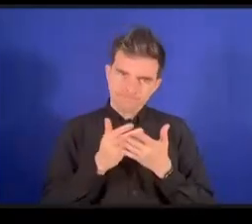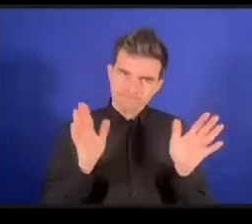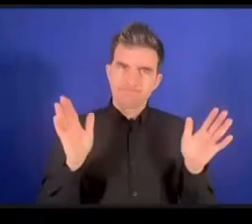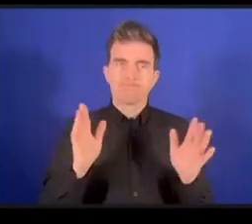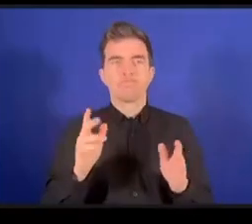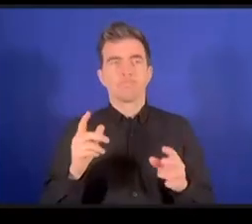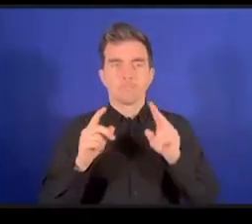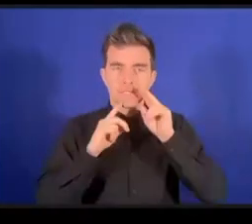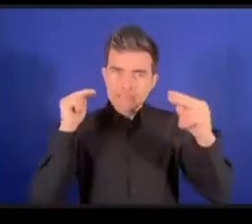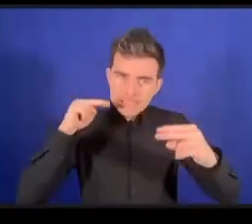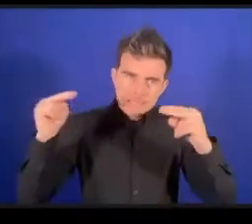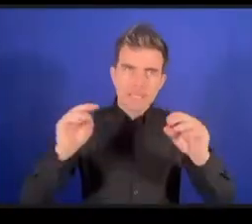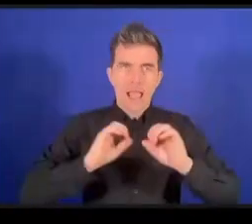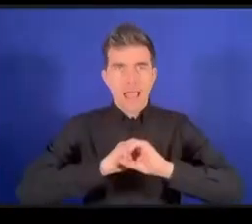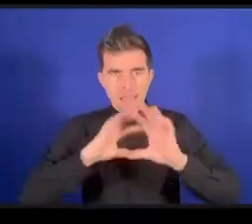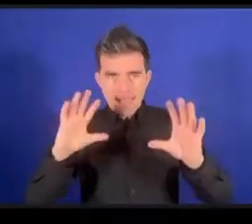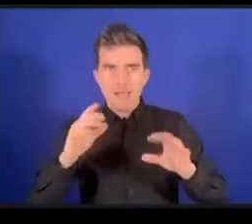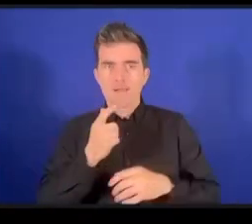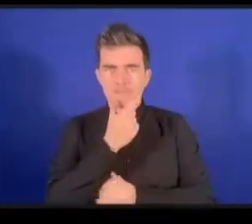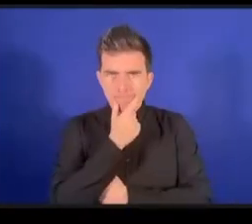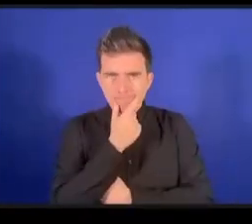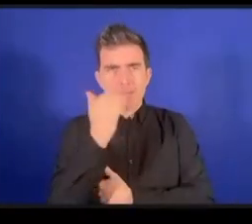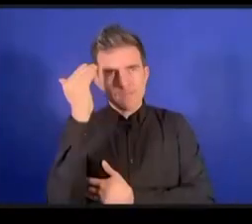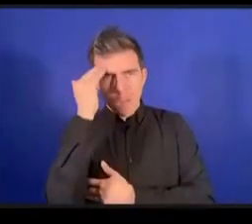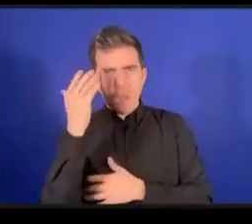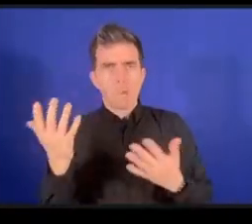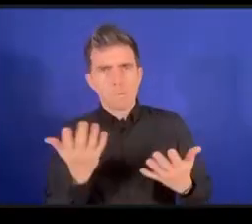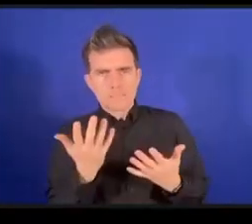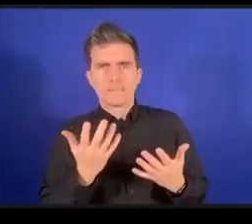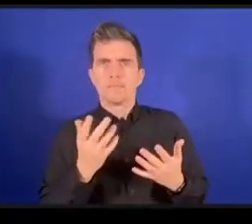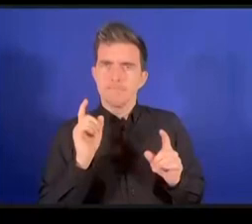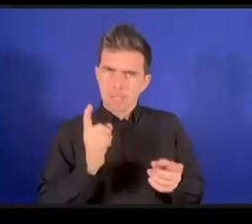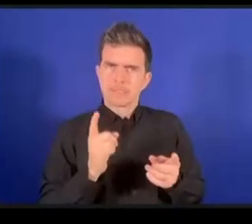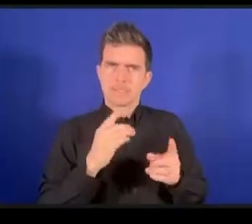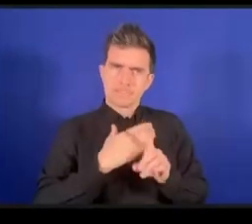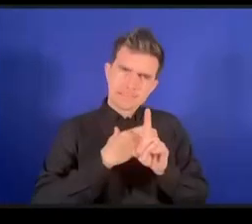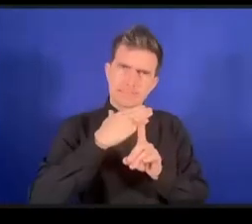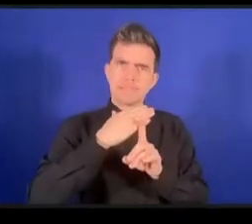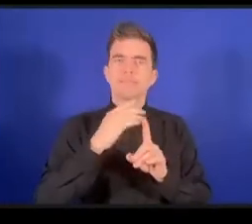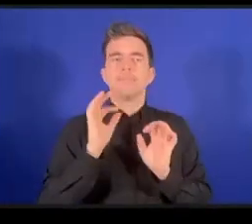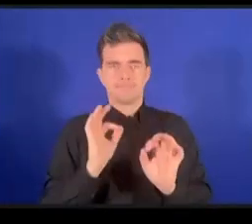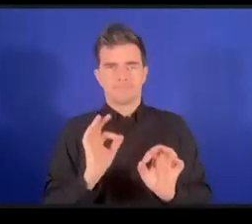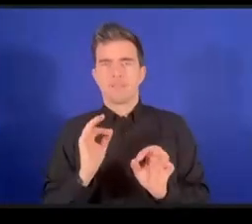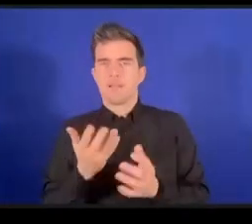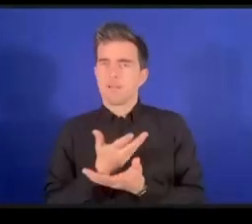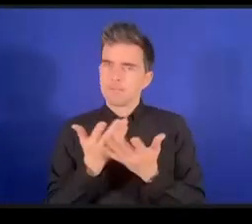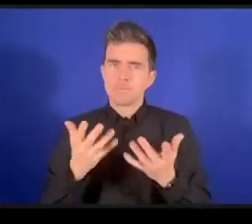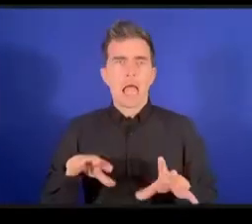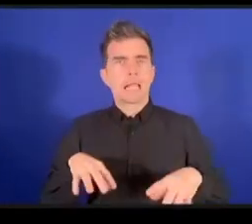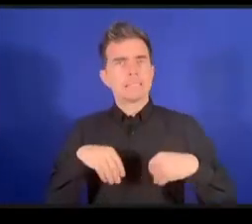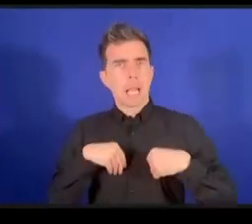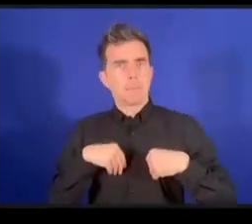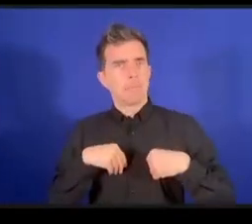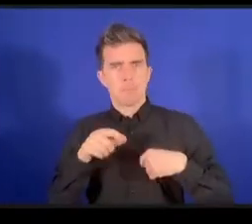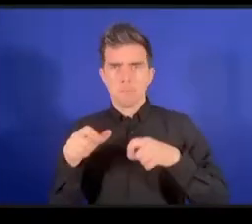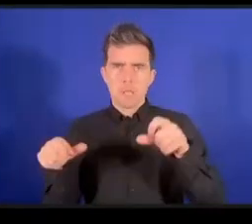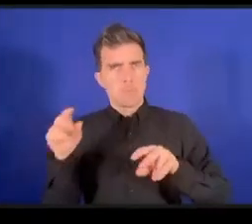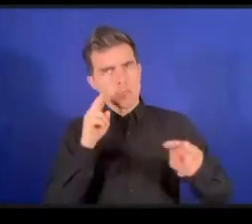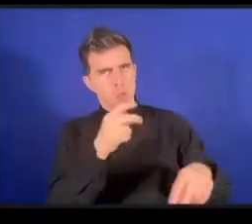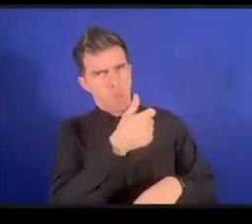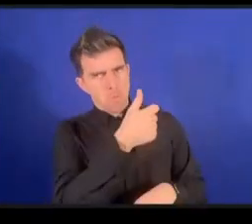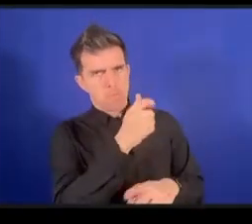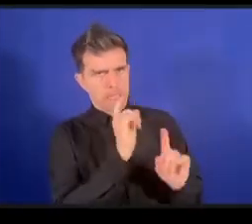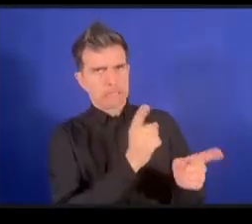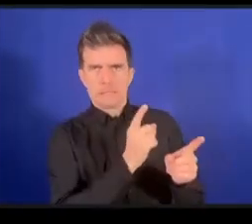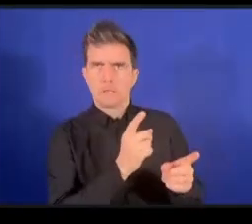consumers are critical. And so within the values that are promoted